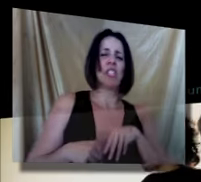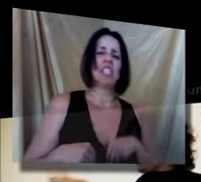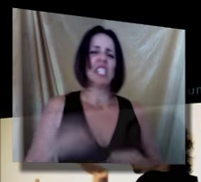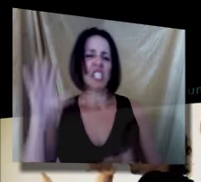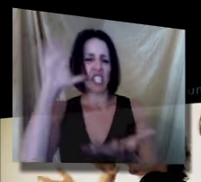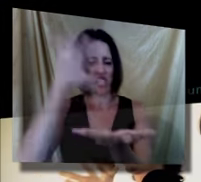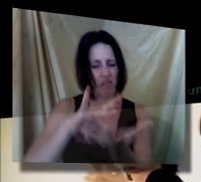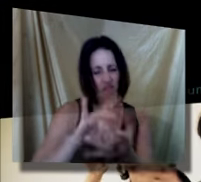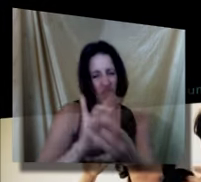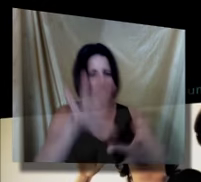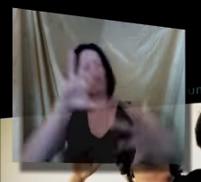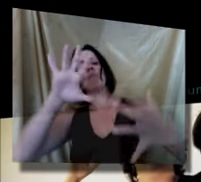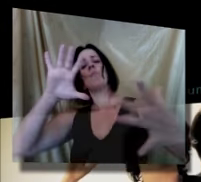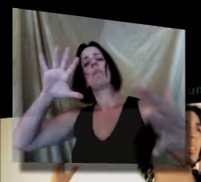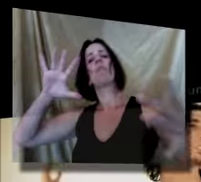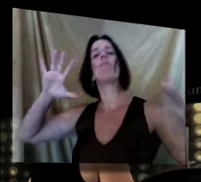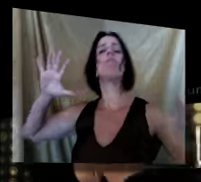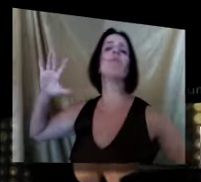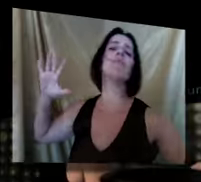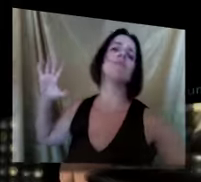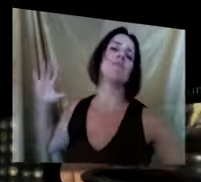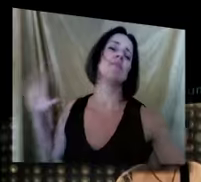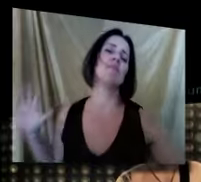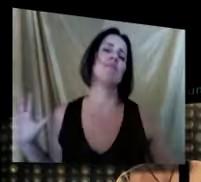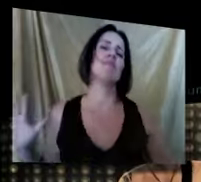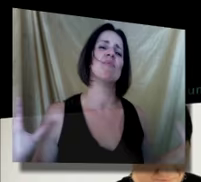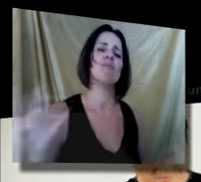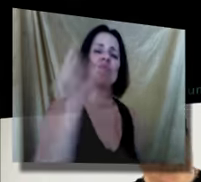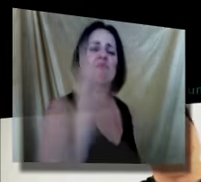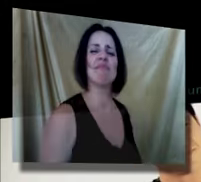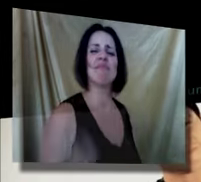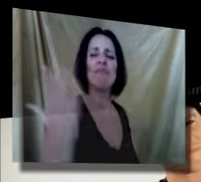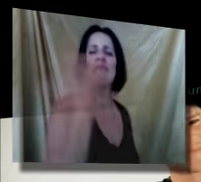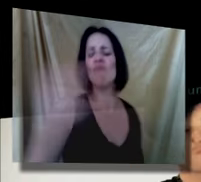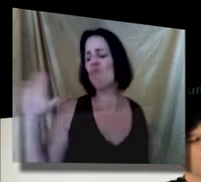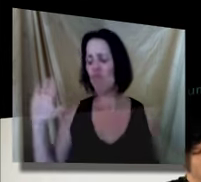you'll take me away without you. So